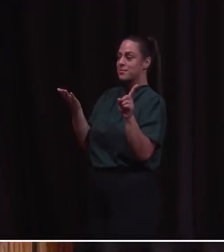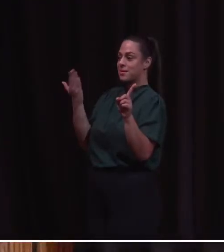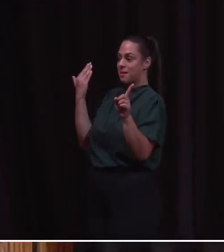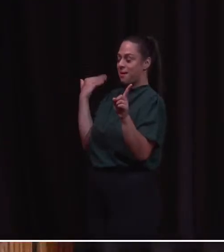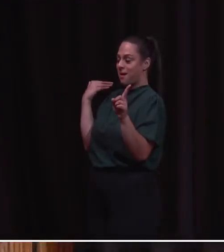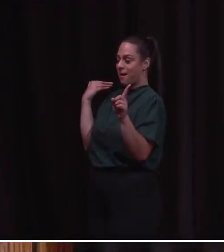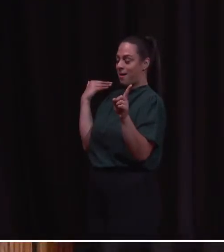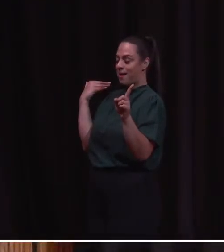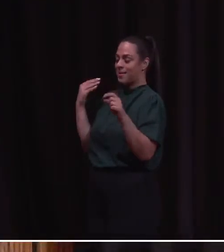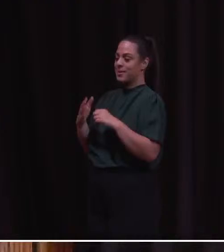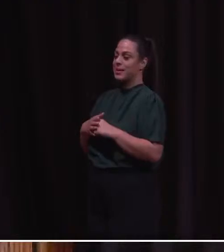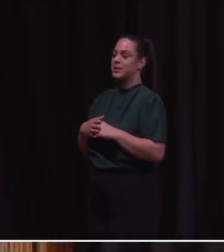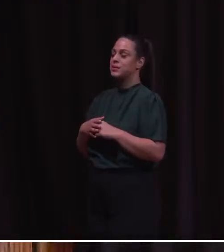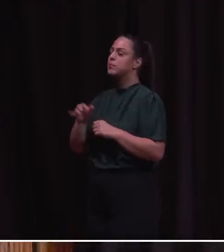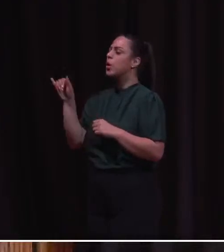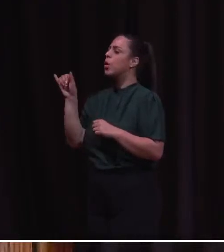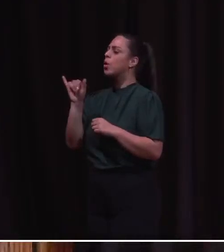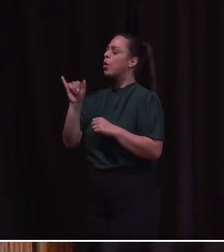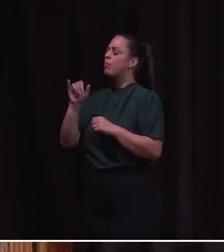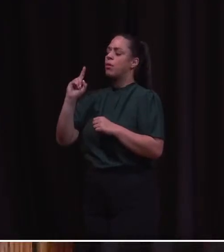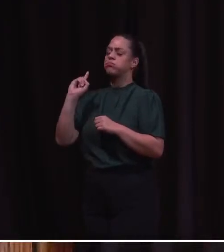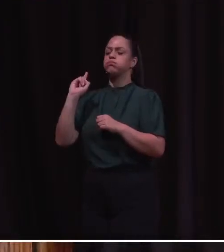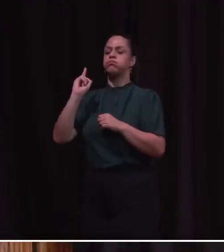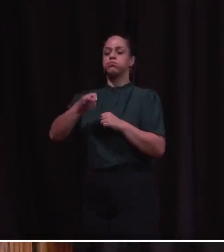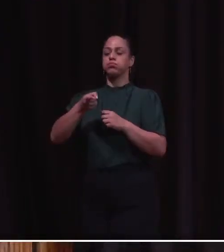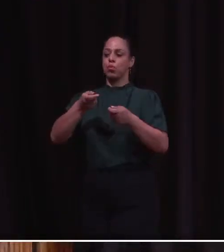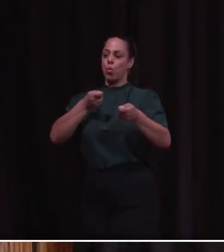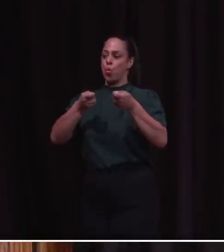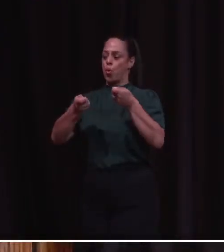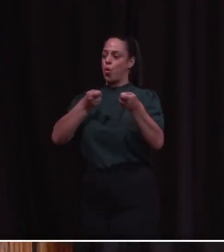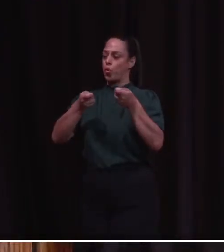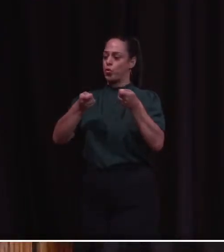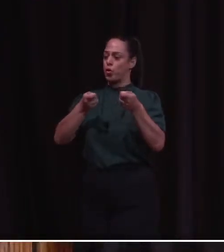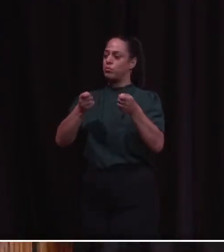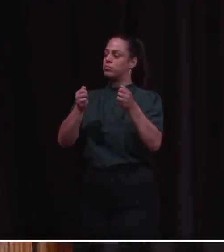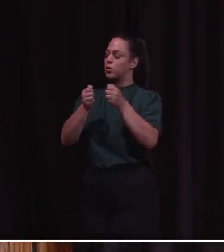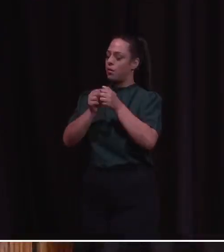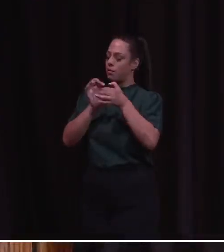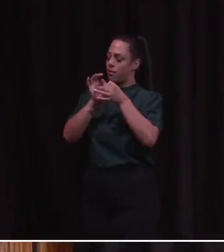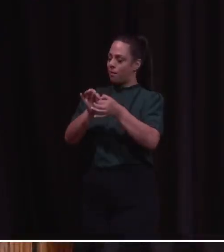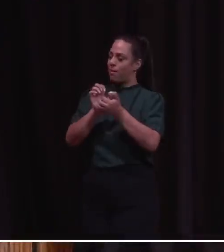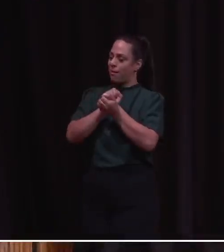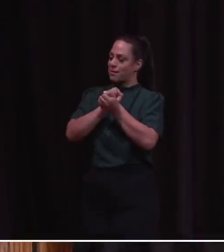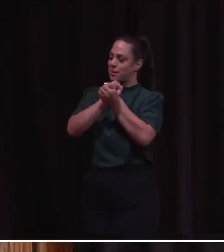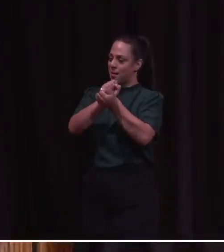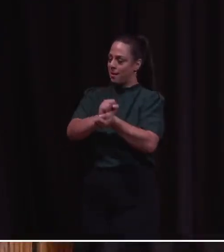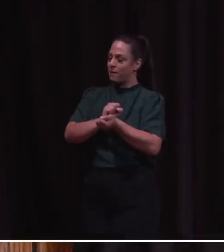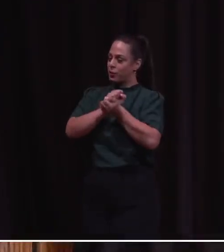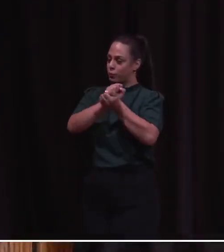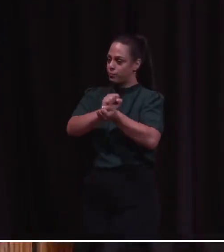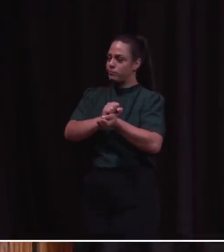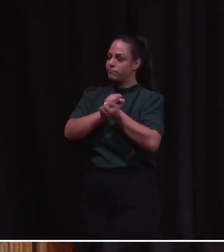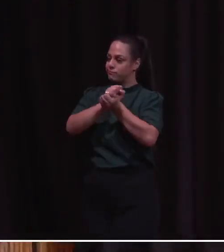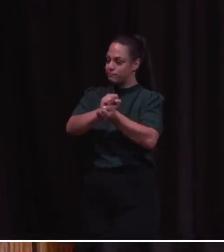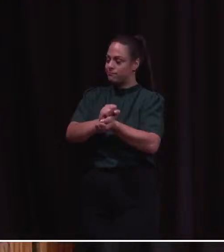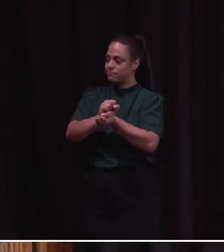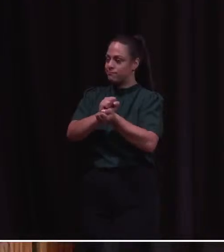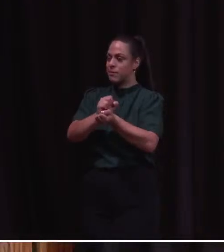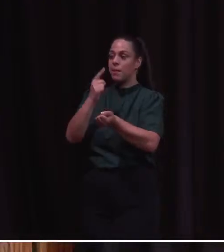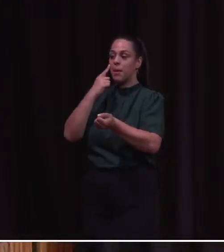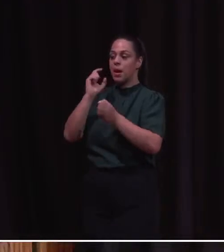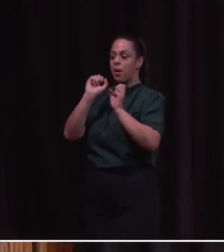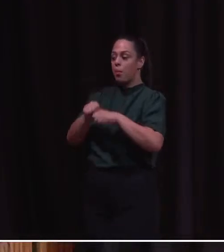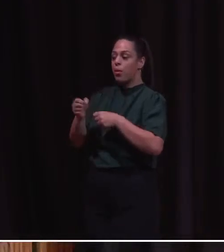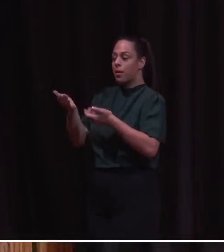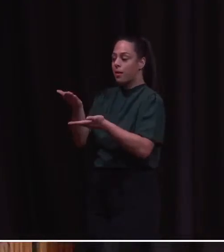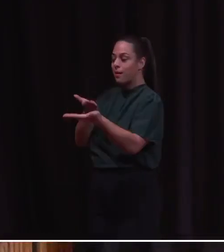labor, slavery, serfdom, small independent commodity production, and reciprocity together around and upon